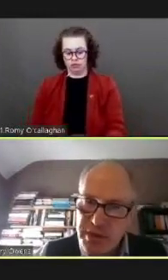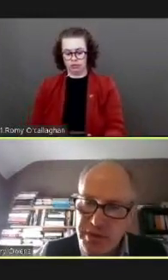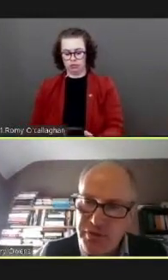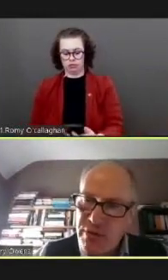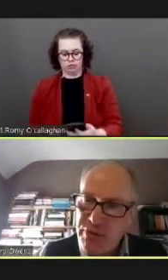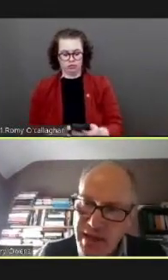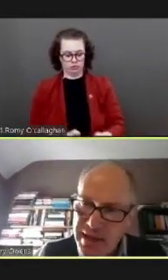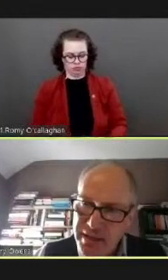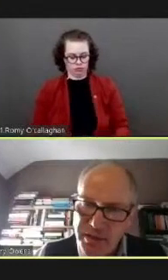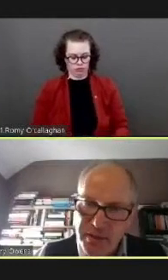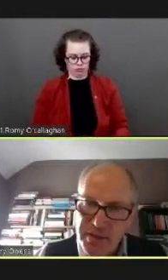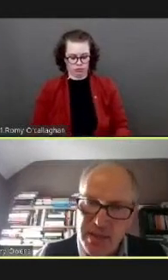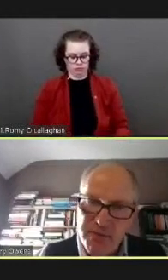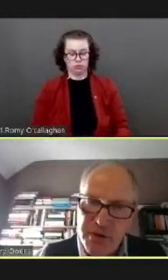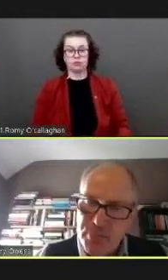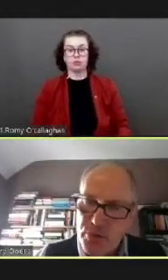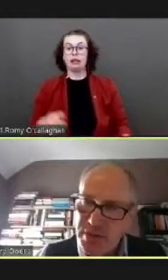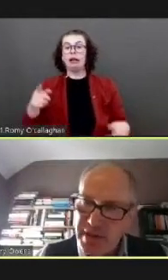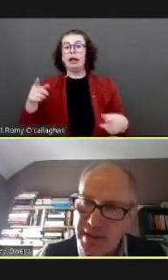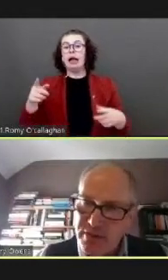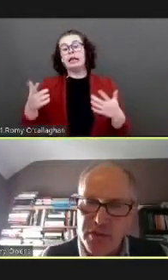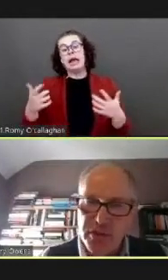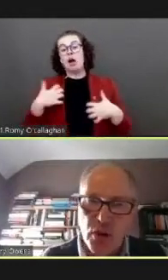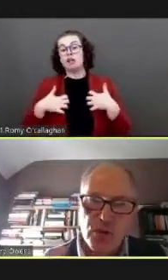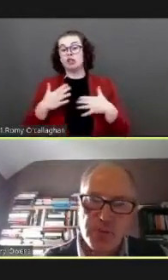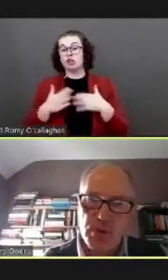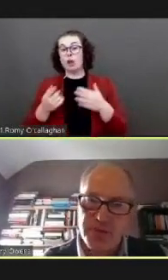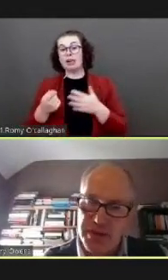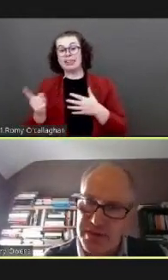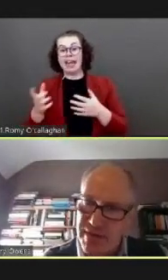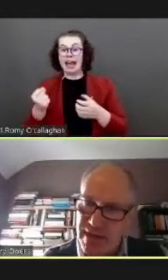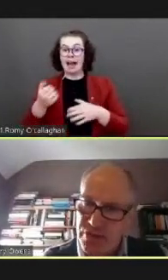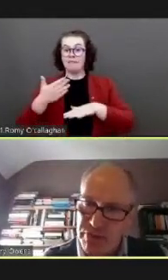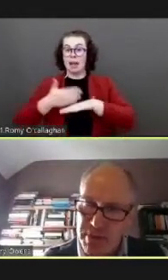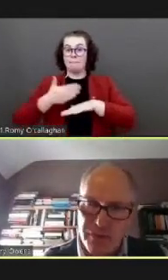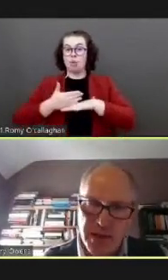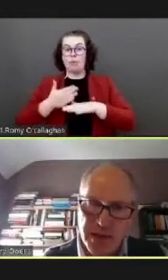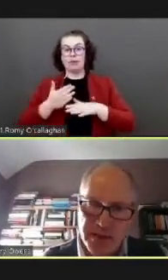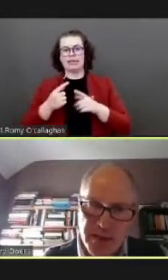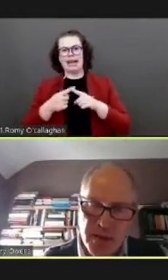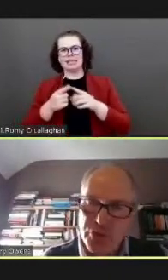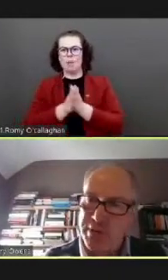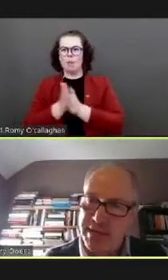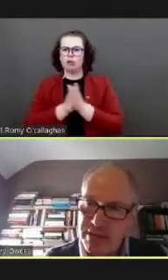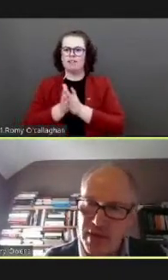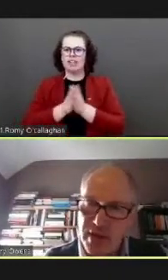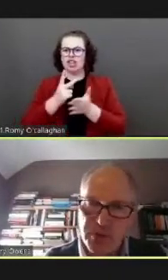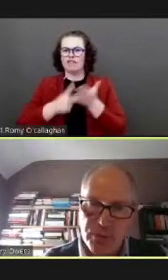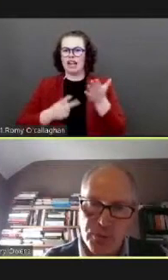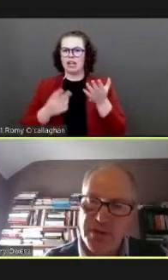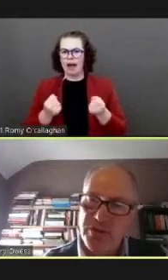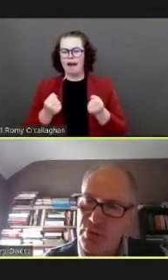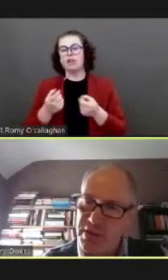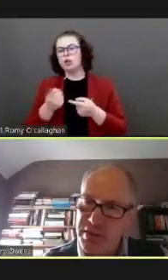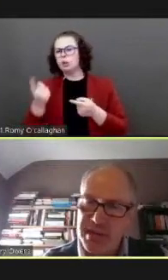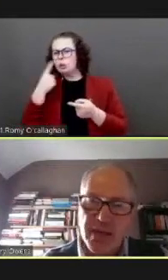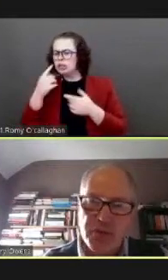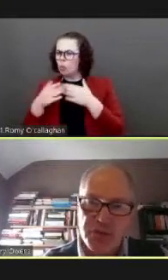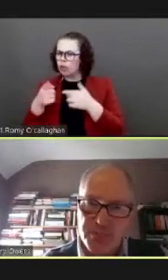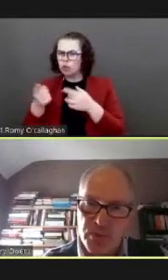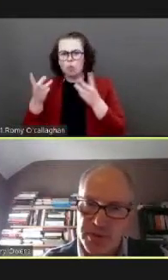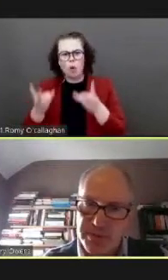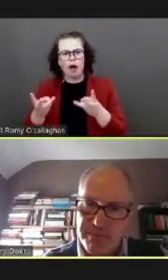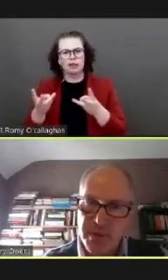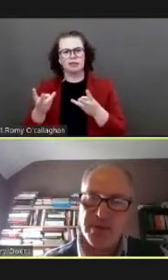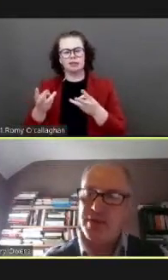employment and progression. They're engaged. So that's a very important thing. So there's a whole motivational value around that. You identify what they want. The question is